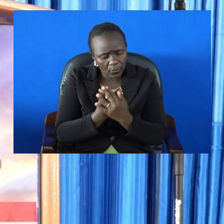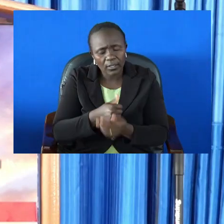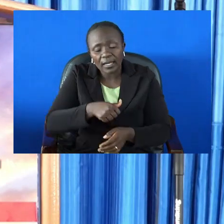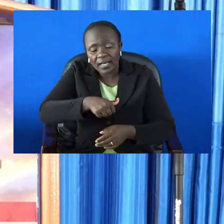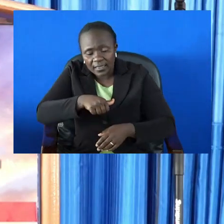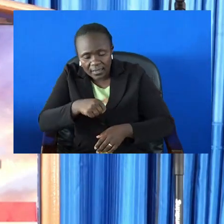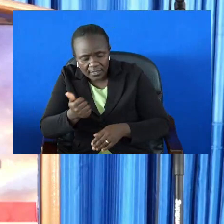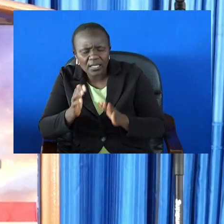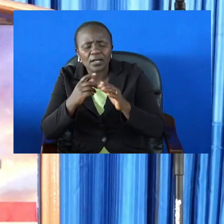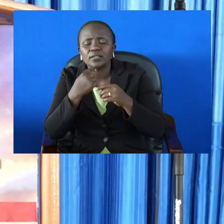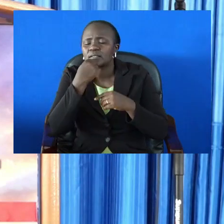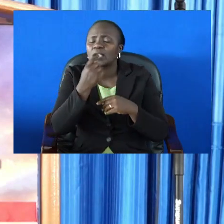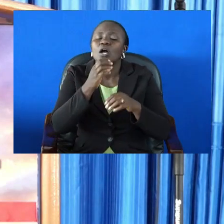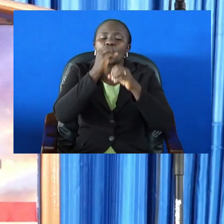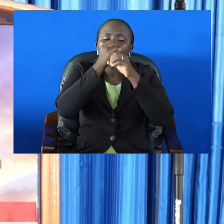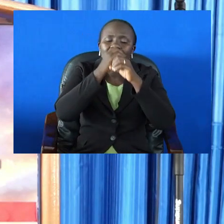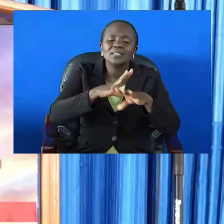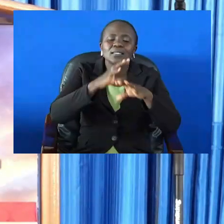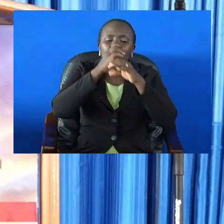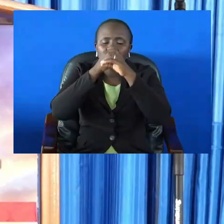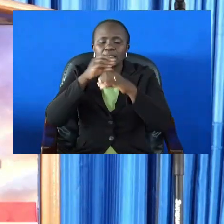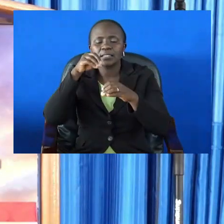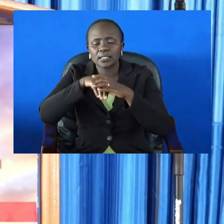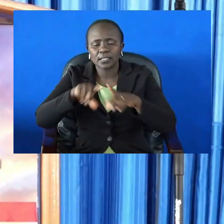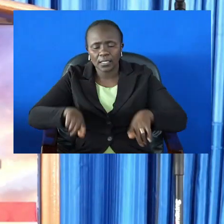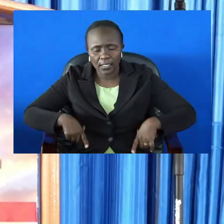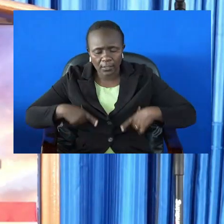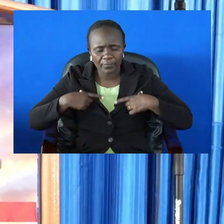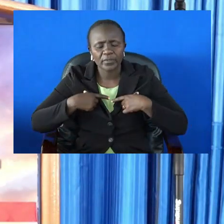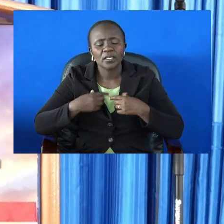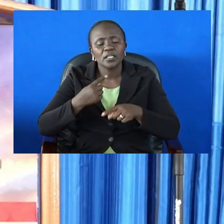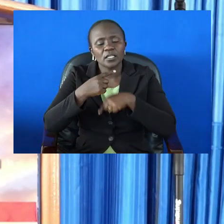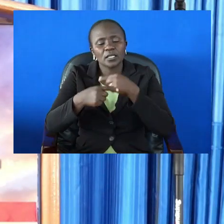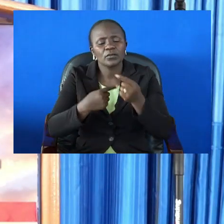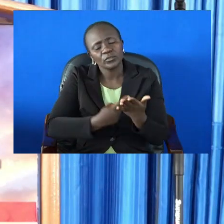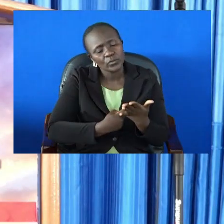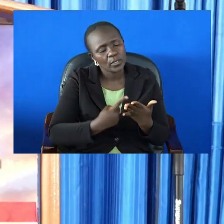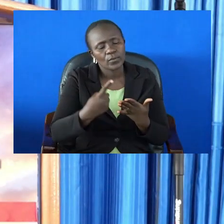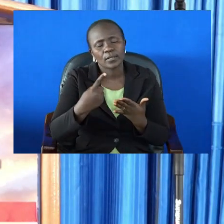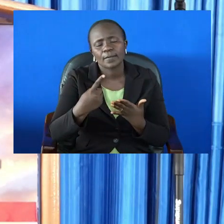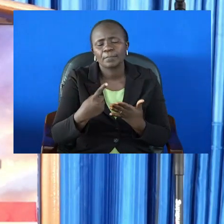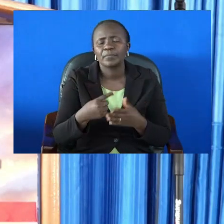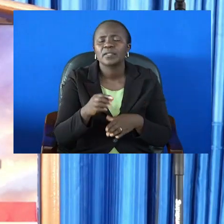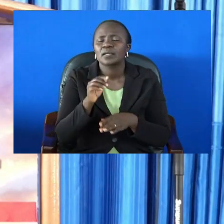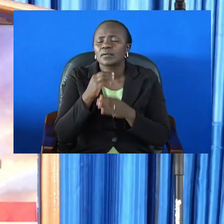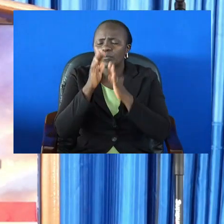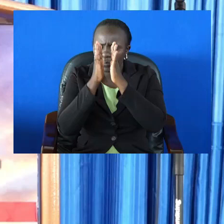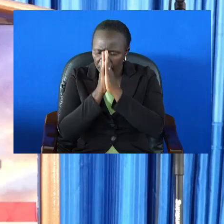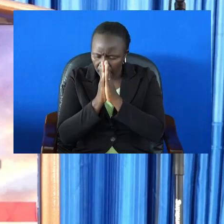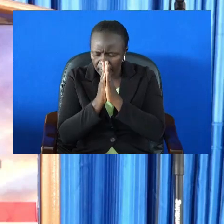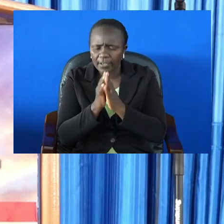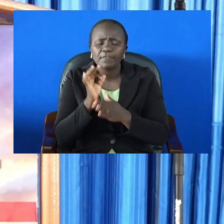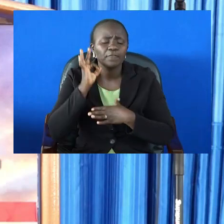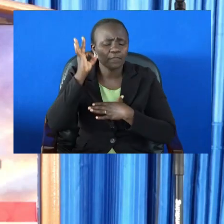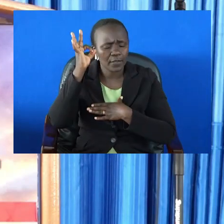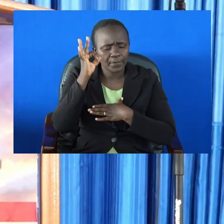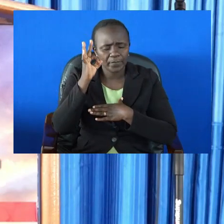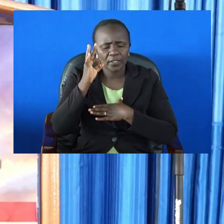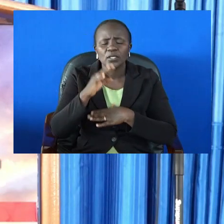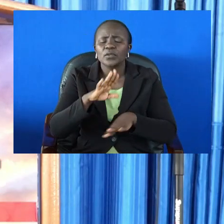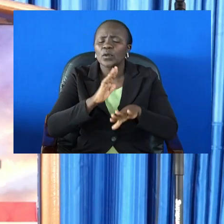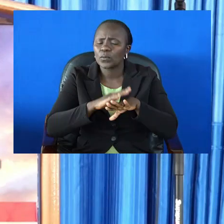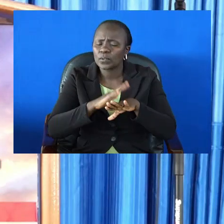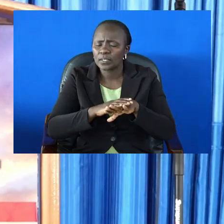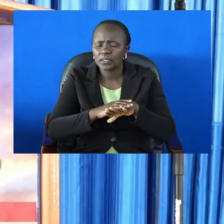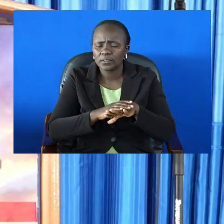rest, I want to speak your blessing upon their lives. Even as they go to the week, I want to pray that, Father, your